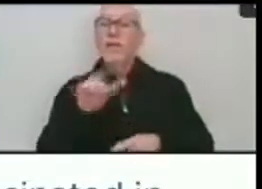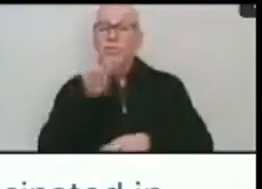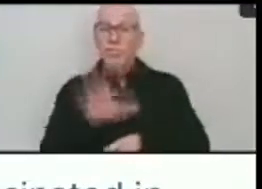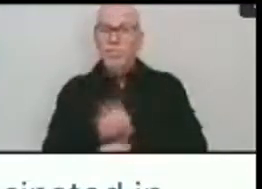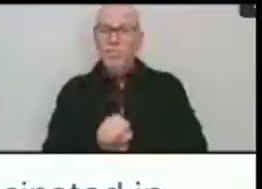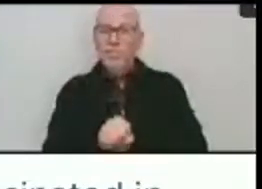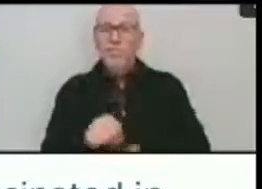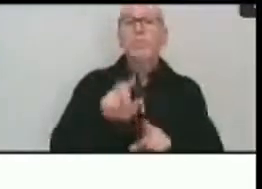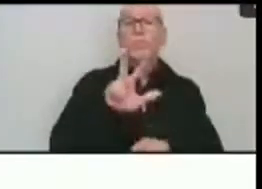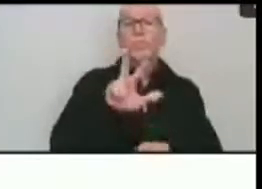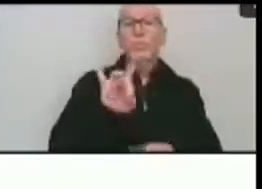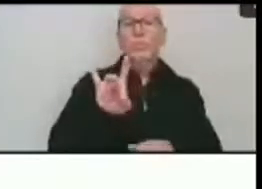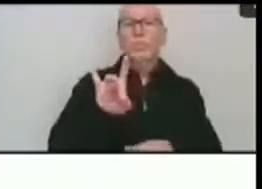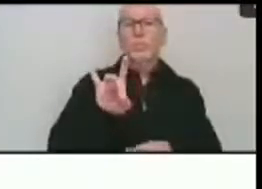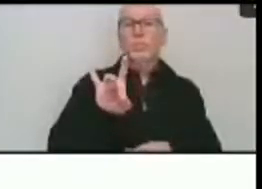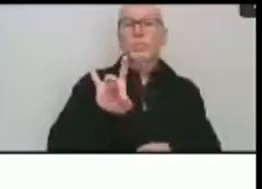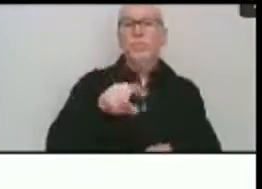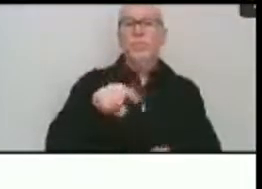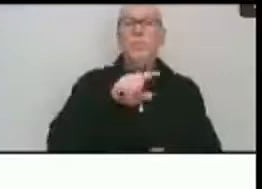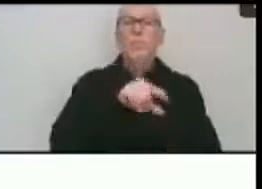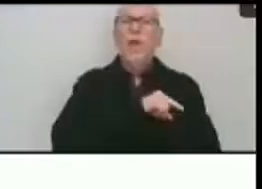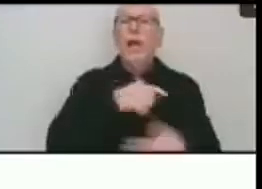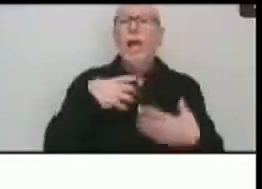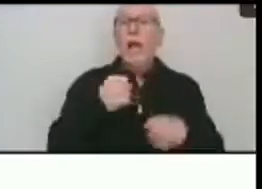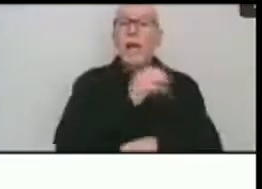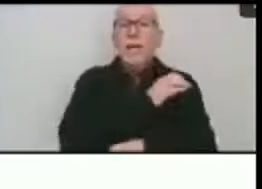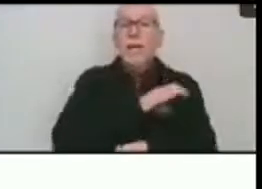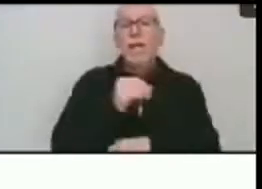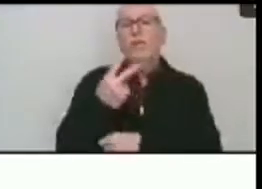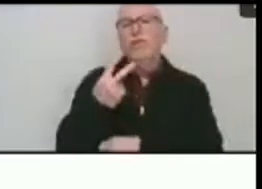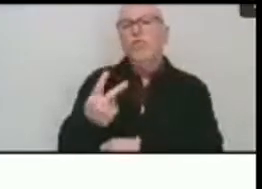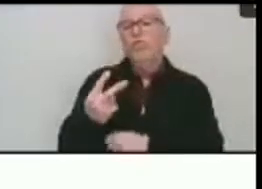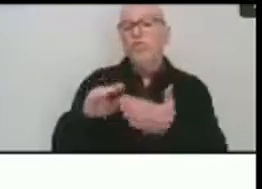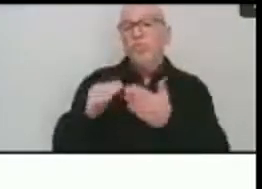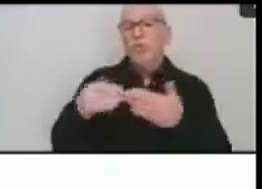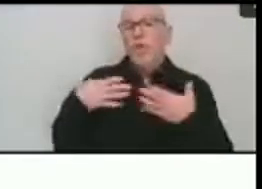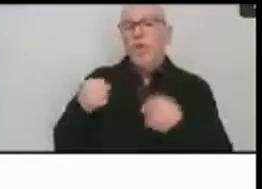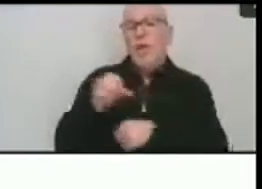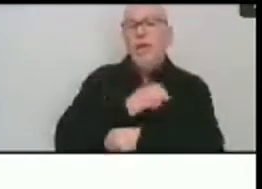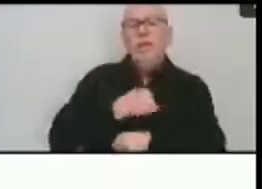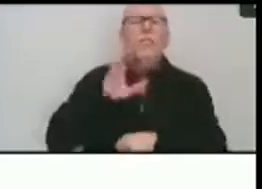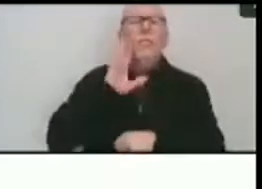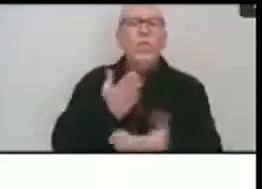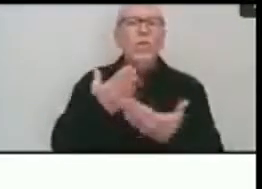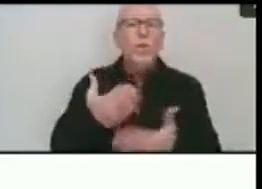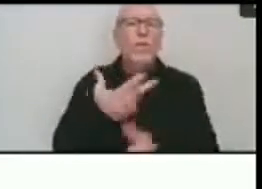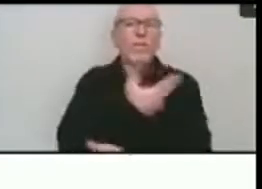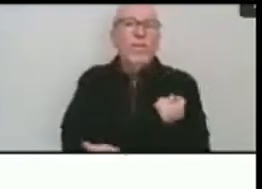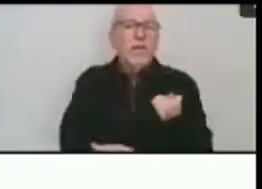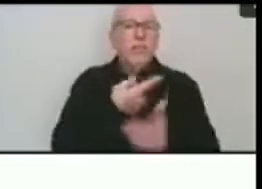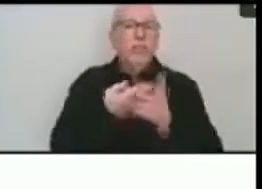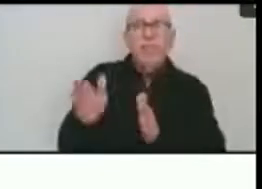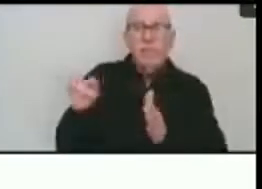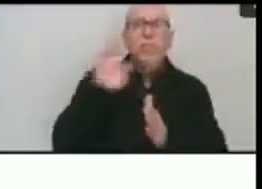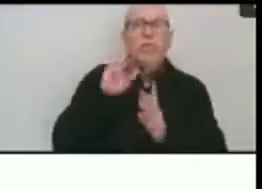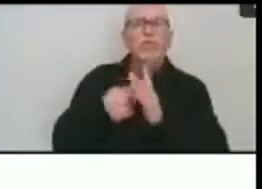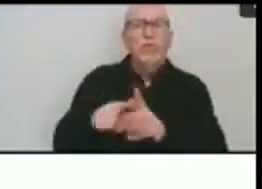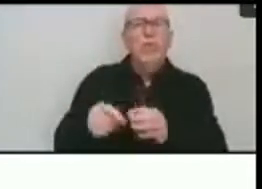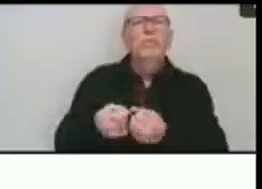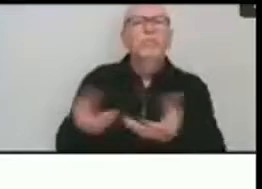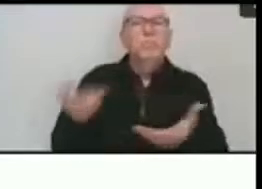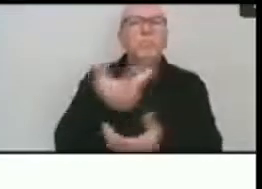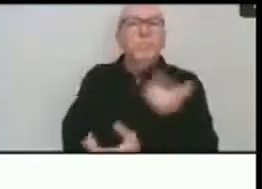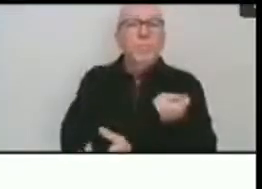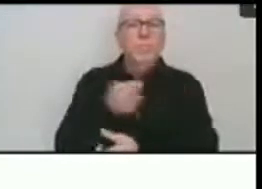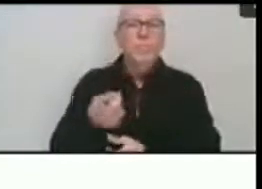Wednesday alone. Dr. Weaver says this week, Indiana will ship an additional 20,000 doses of vaccine to local health departments, and